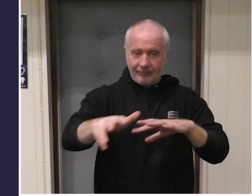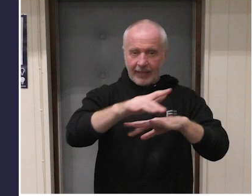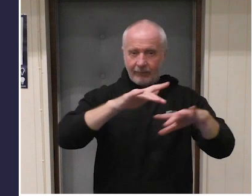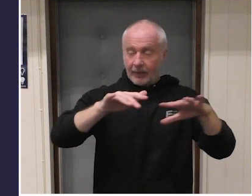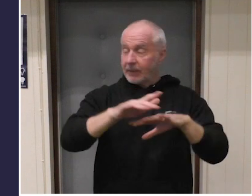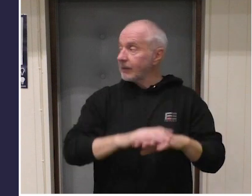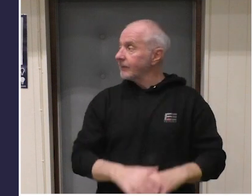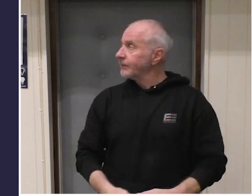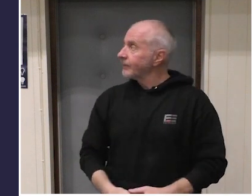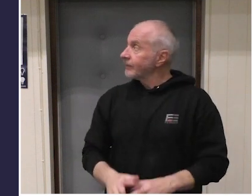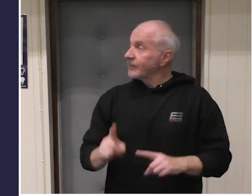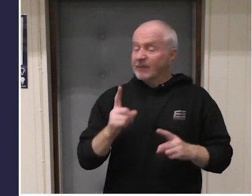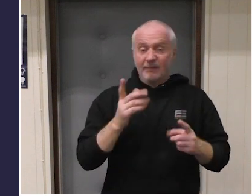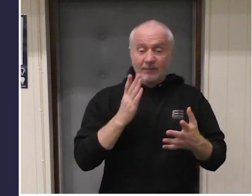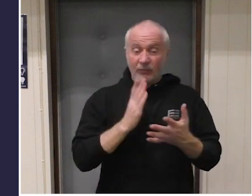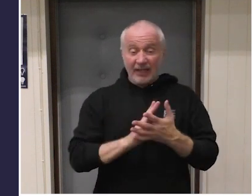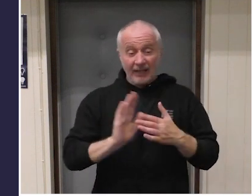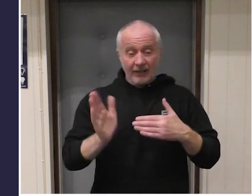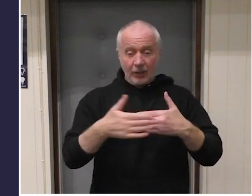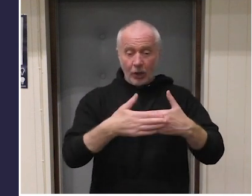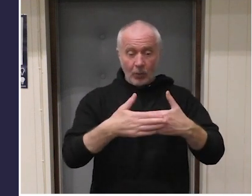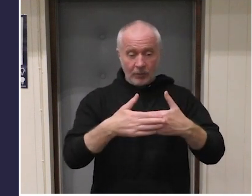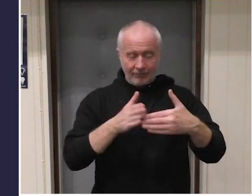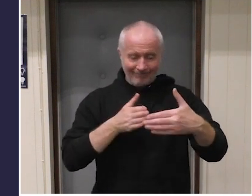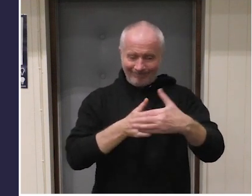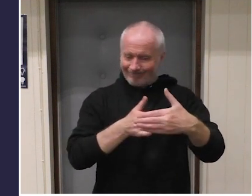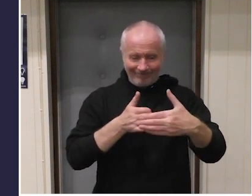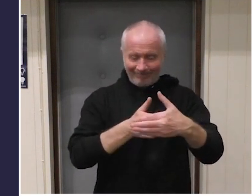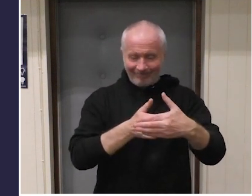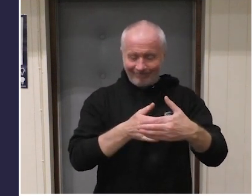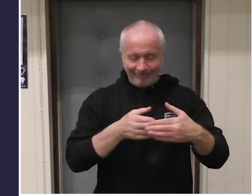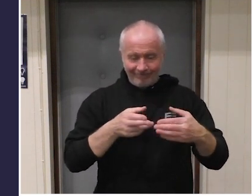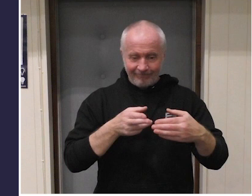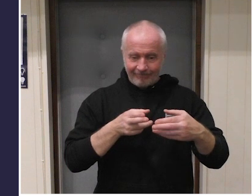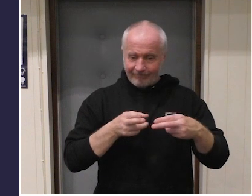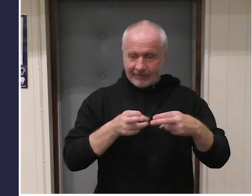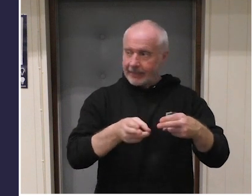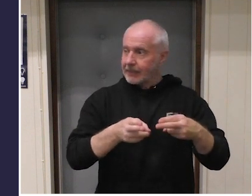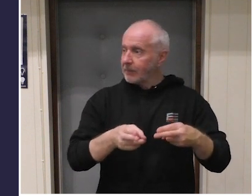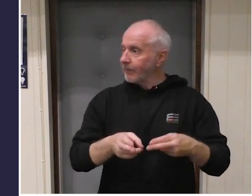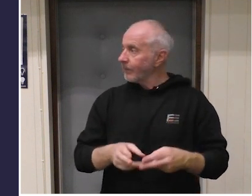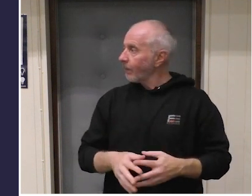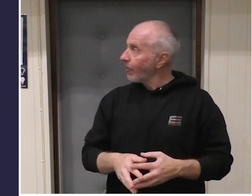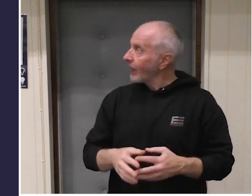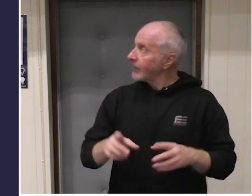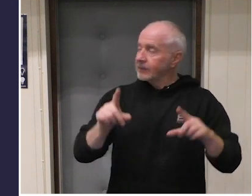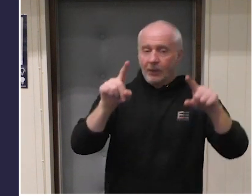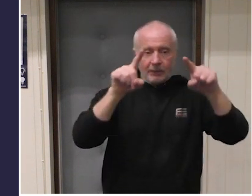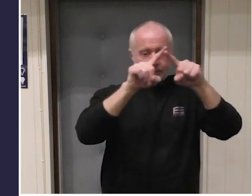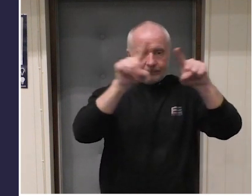that it's not really a closed system, okay? Okay, you might think, okay, let's draw a box